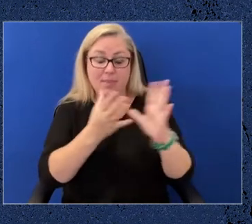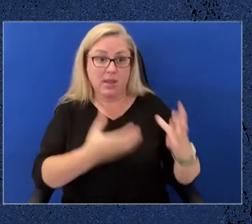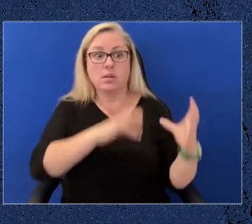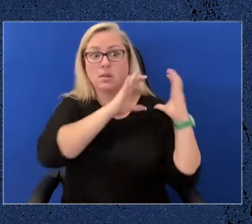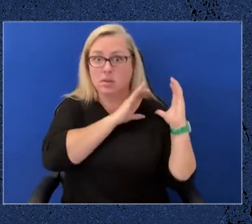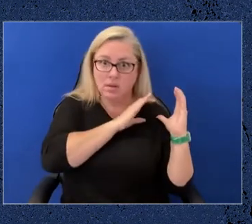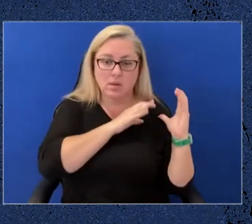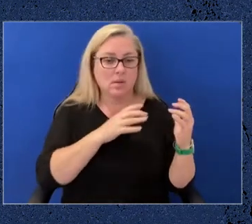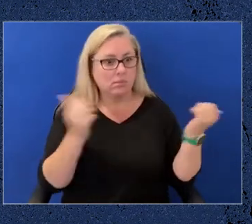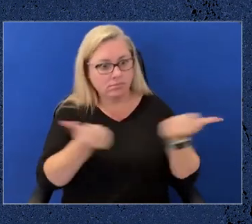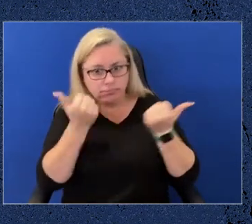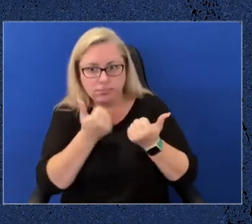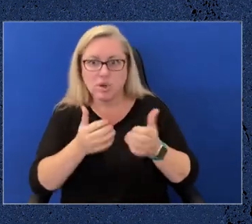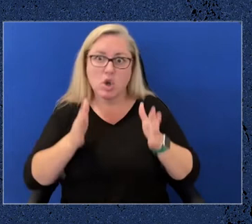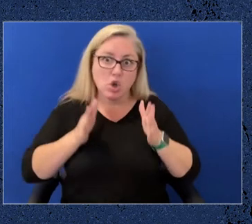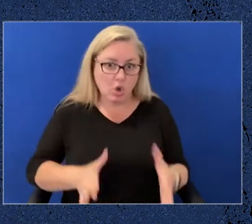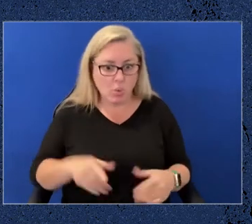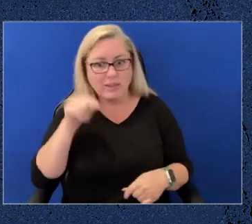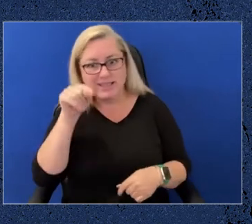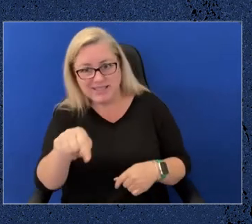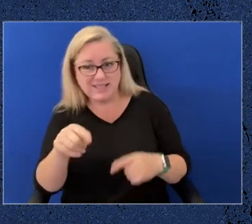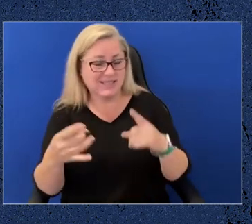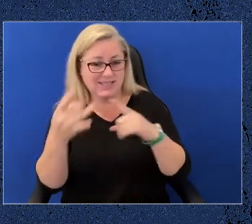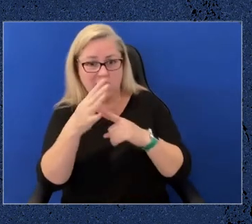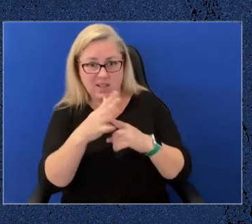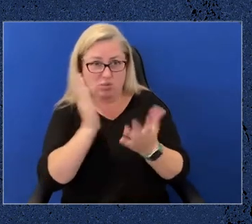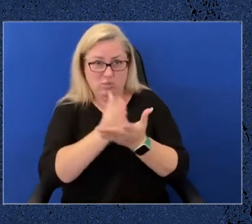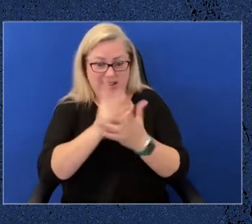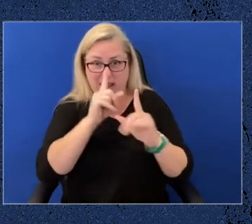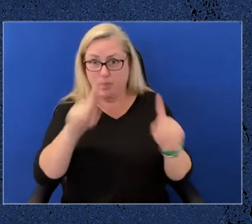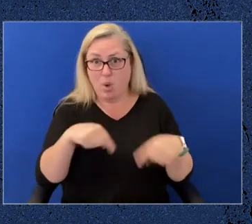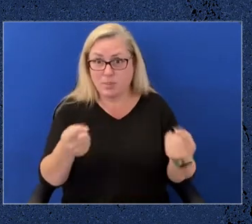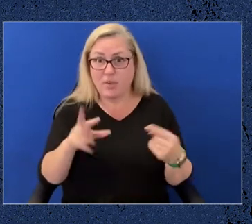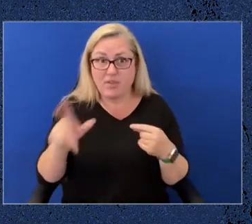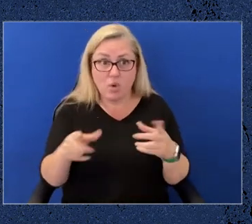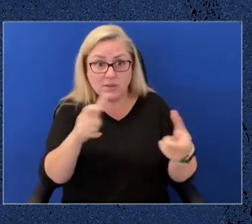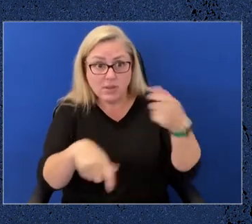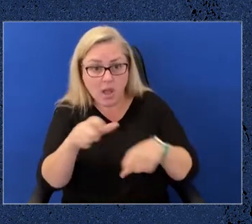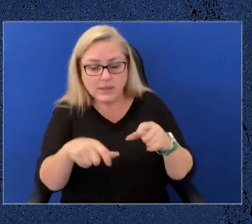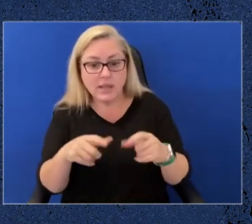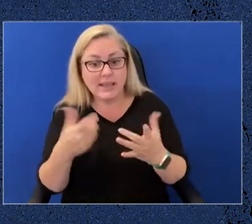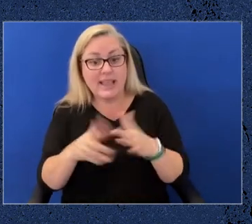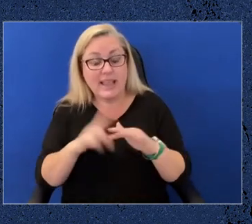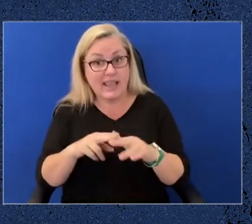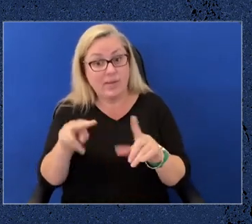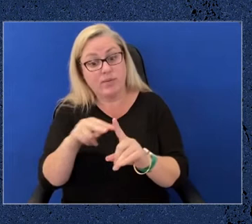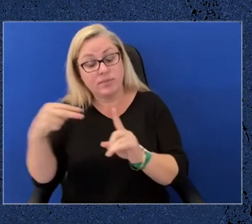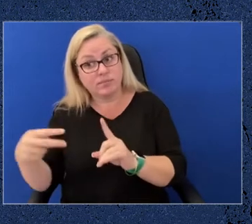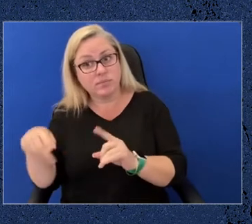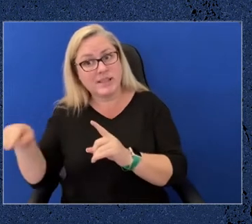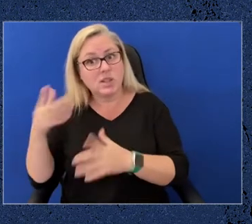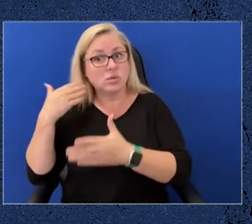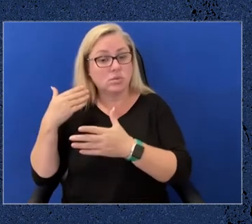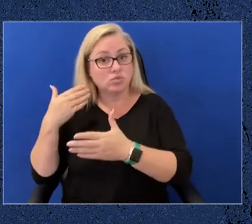unequivocally that humans are the main agents, which is almost impossible in science for most of the time. If you take another perspective and actually chat to traditional owners who have this river